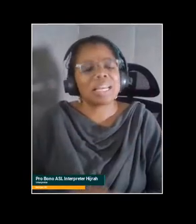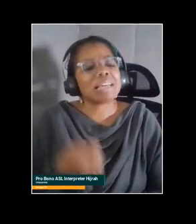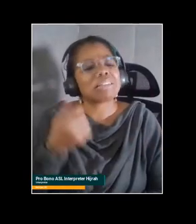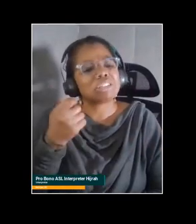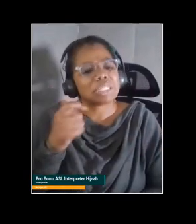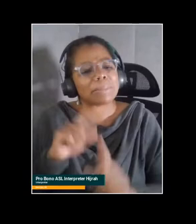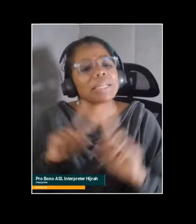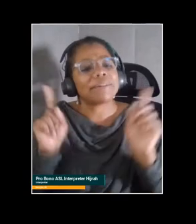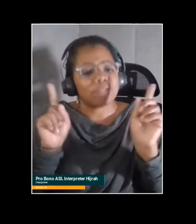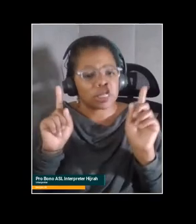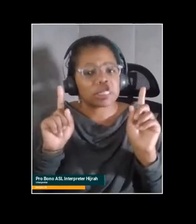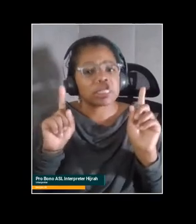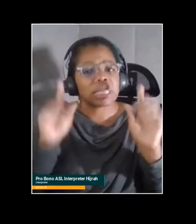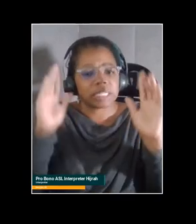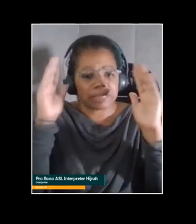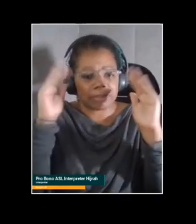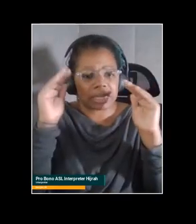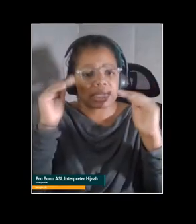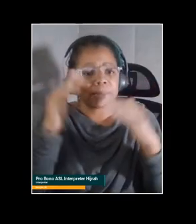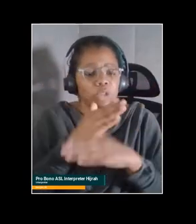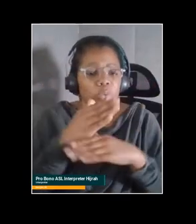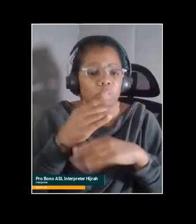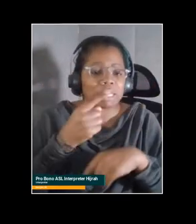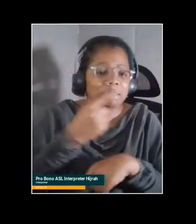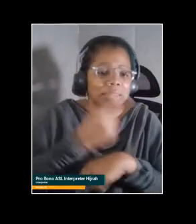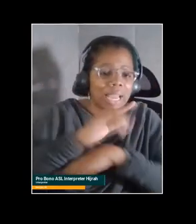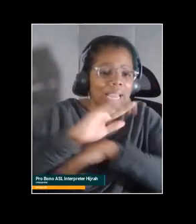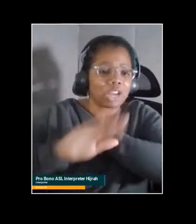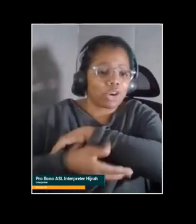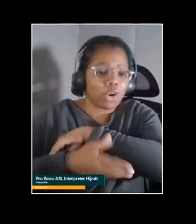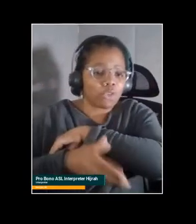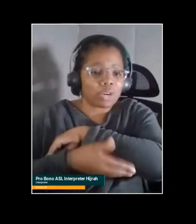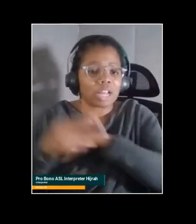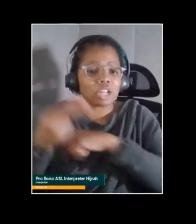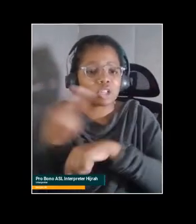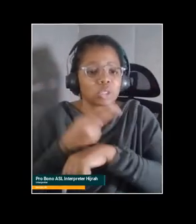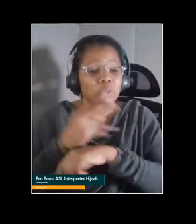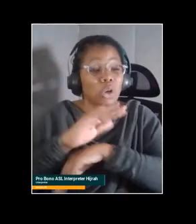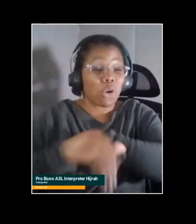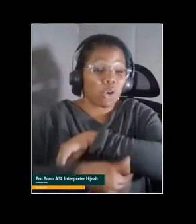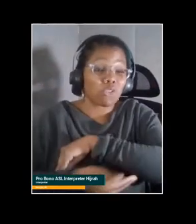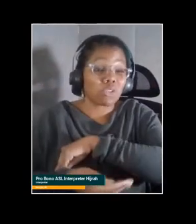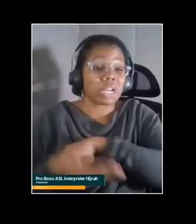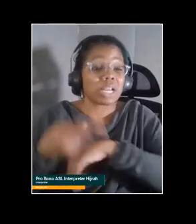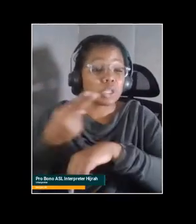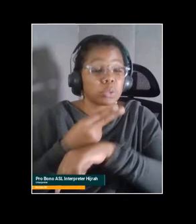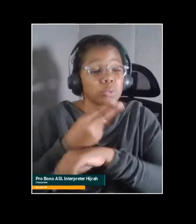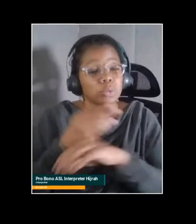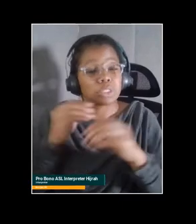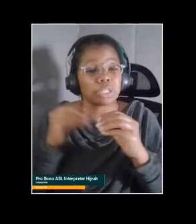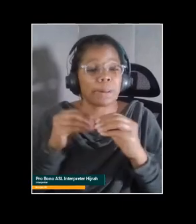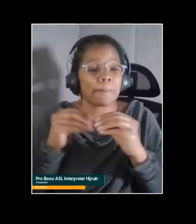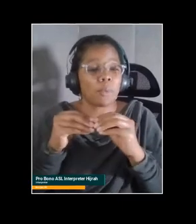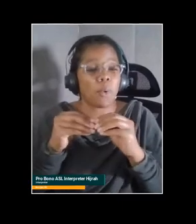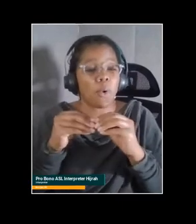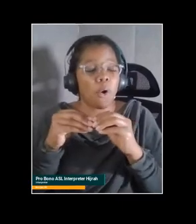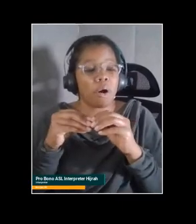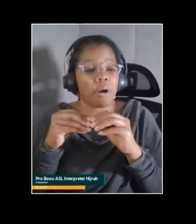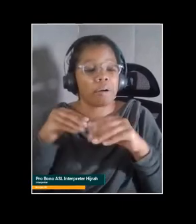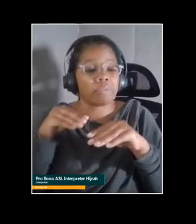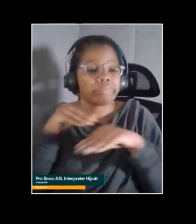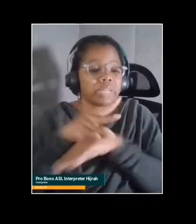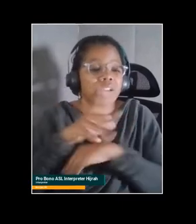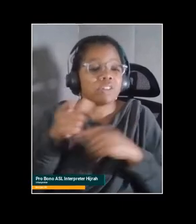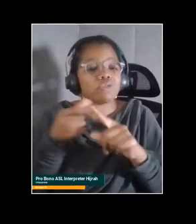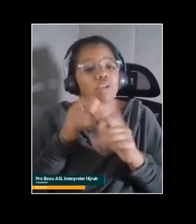difference expected between day and overnight use. Overnight use can be a little bit more dictated by school